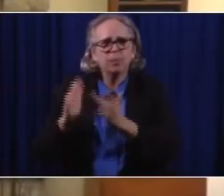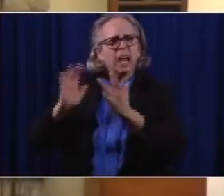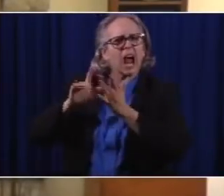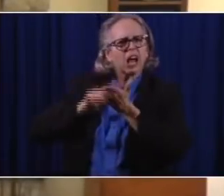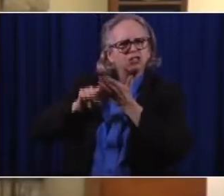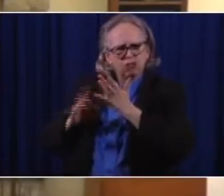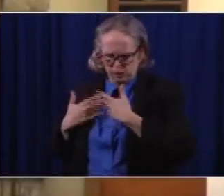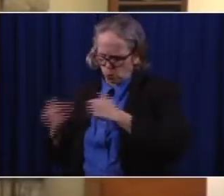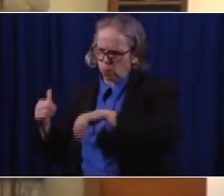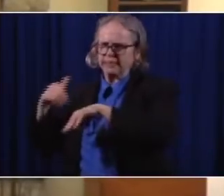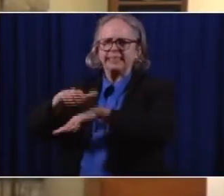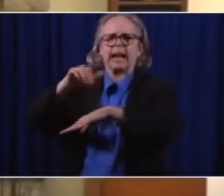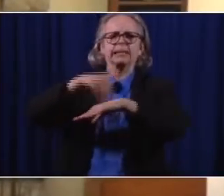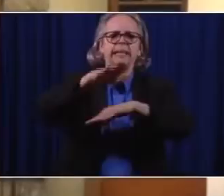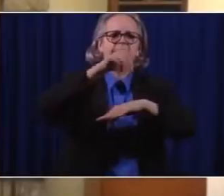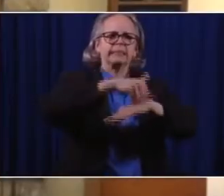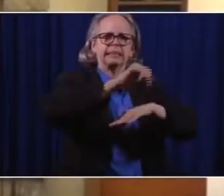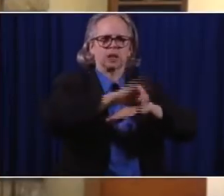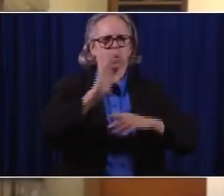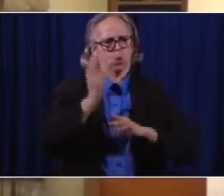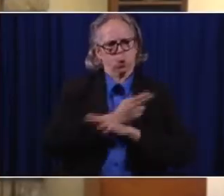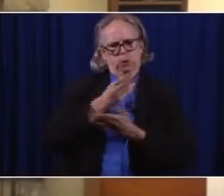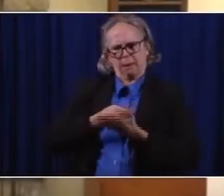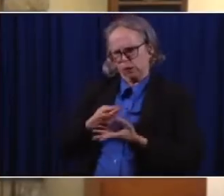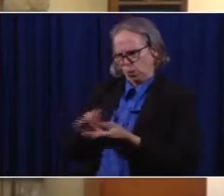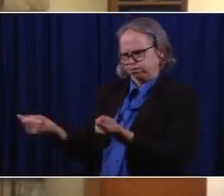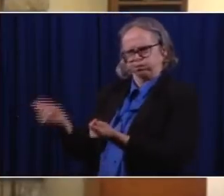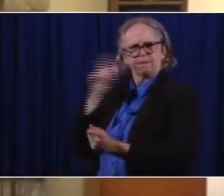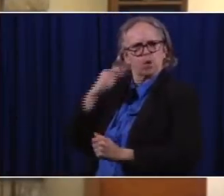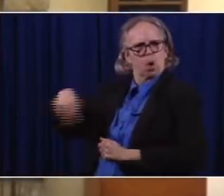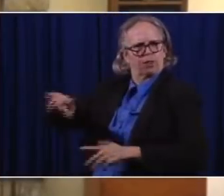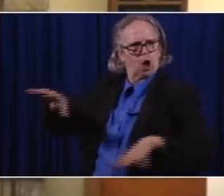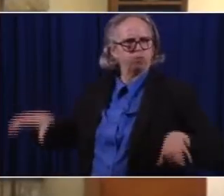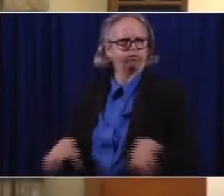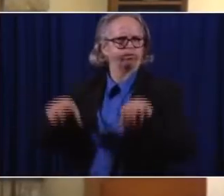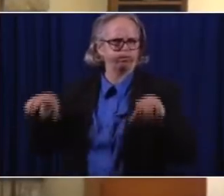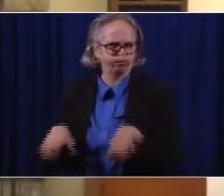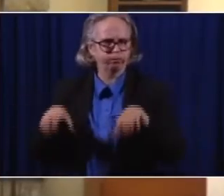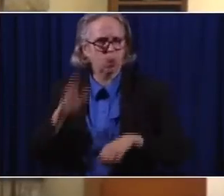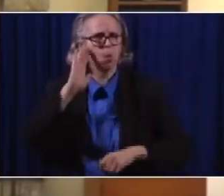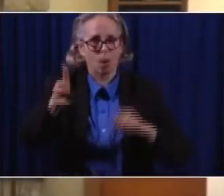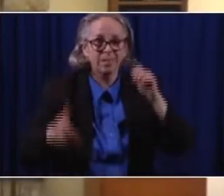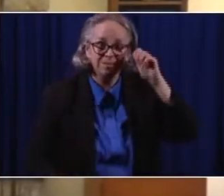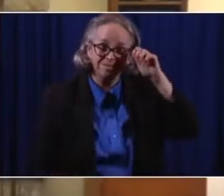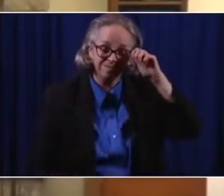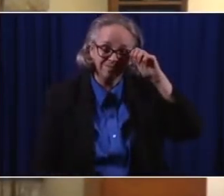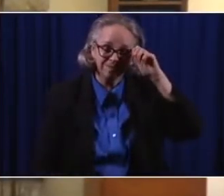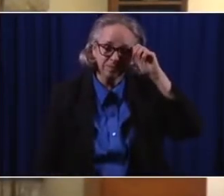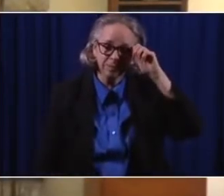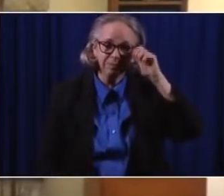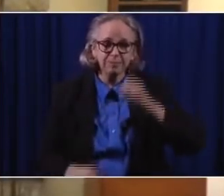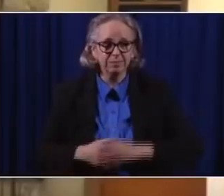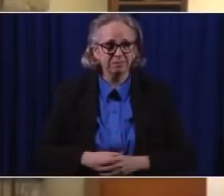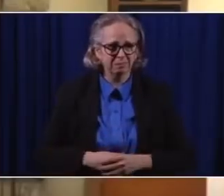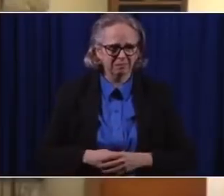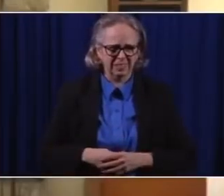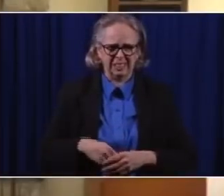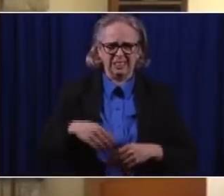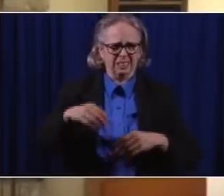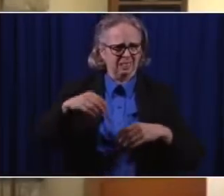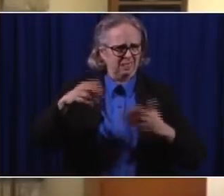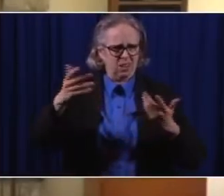team do it just as fast as we can. We'll continue to offer state resources and support to help